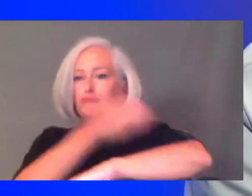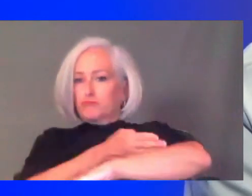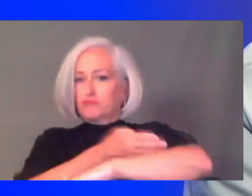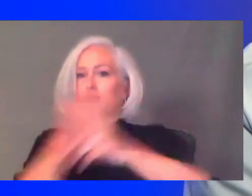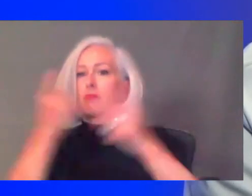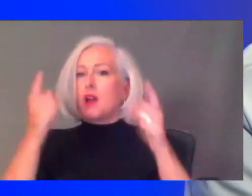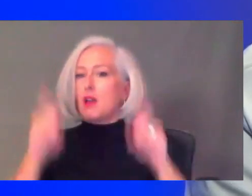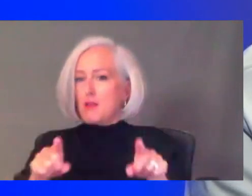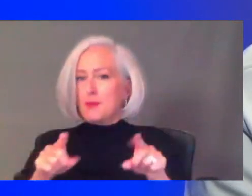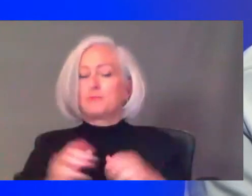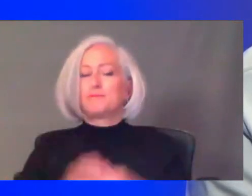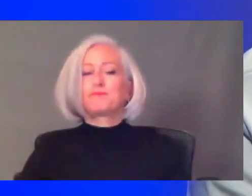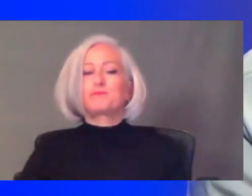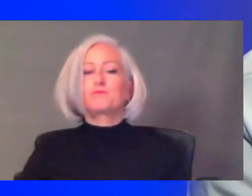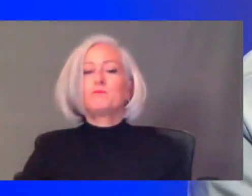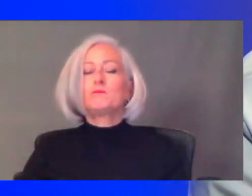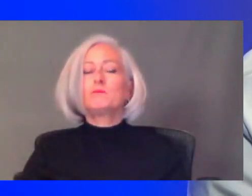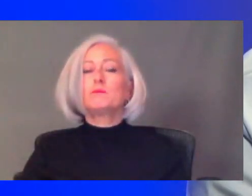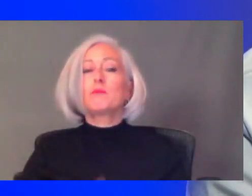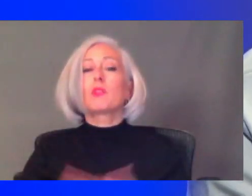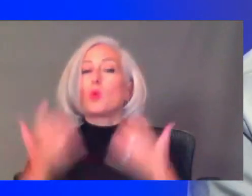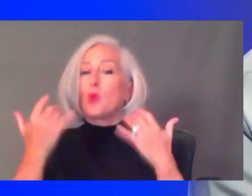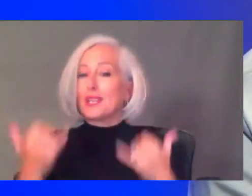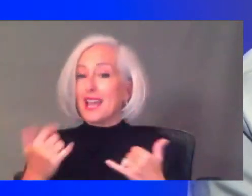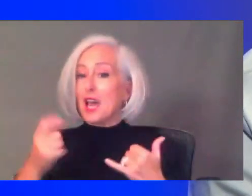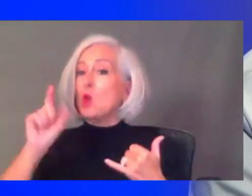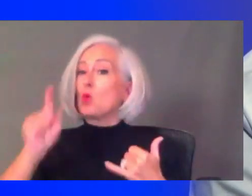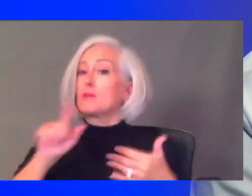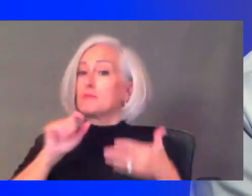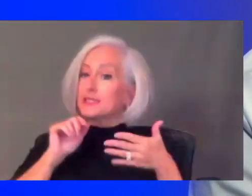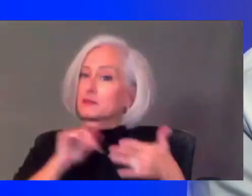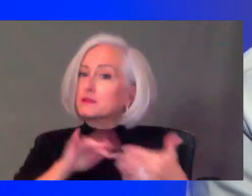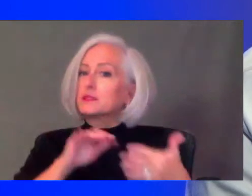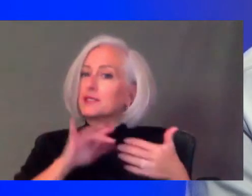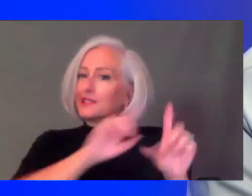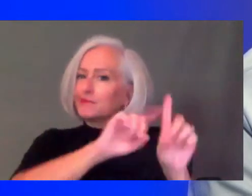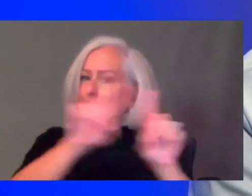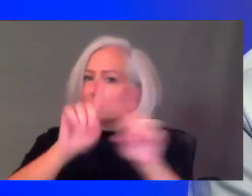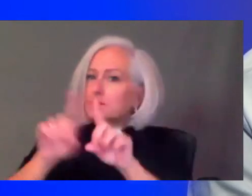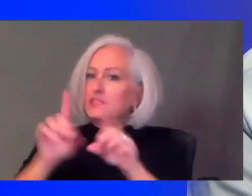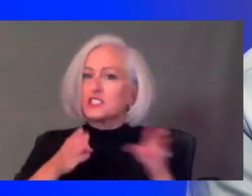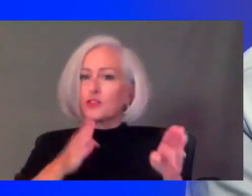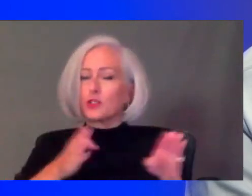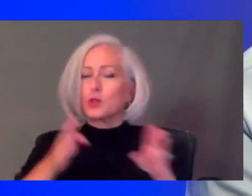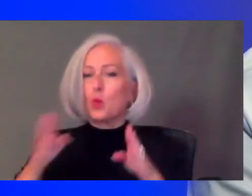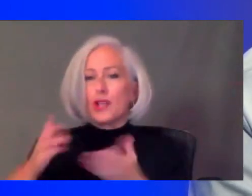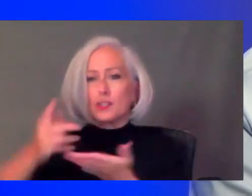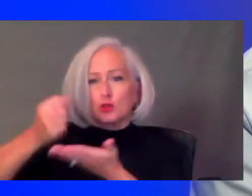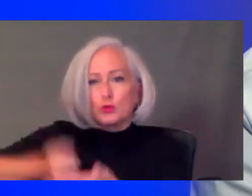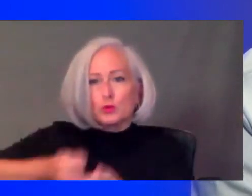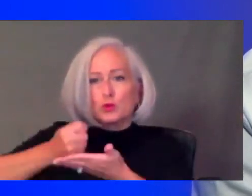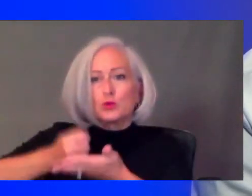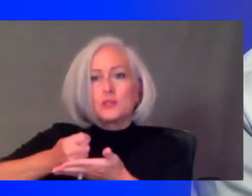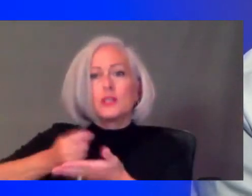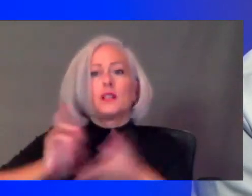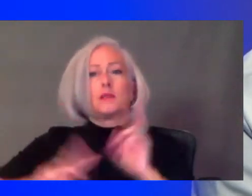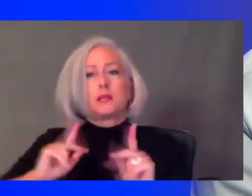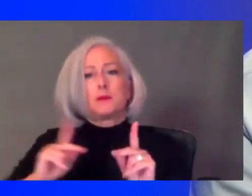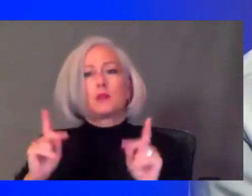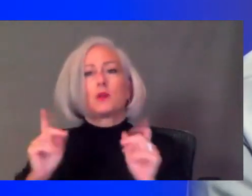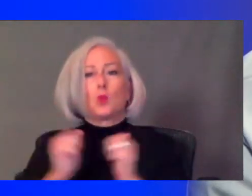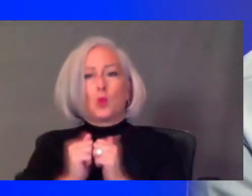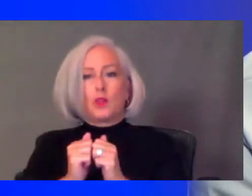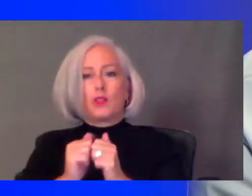think, with bamlanivimab, another one, and the data from both of those looks remarkably good for reducing hospitalization. Right. So,